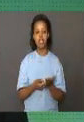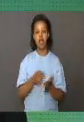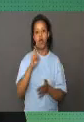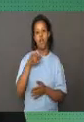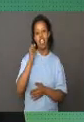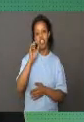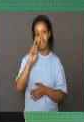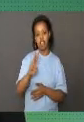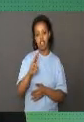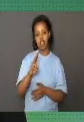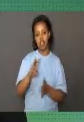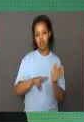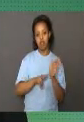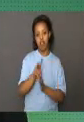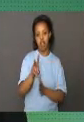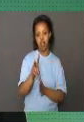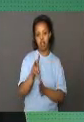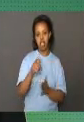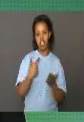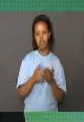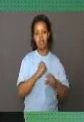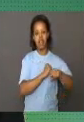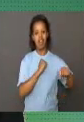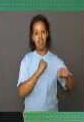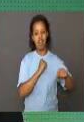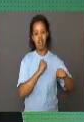reproduction would affect the people in Ethiopia?